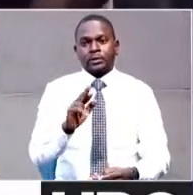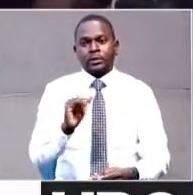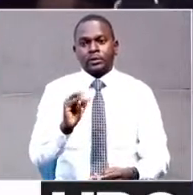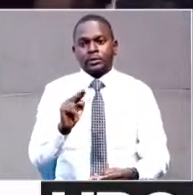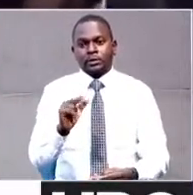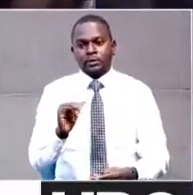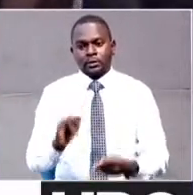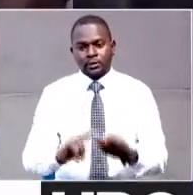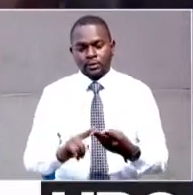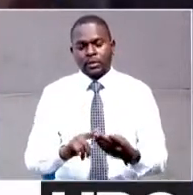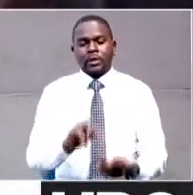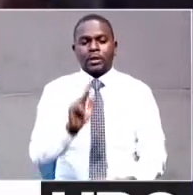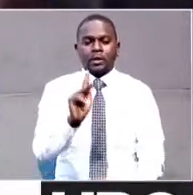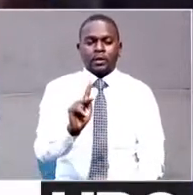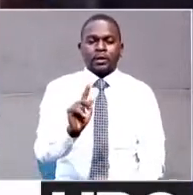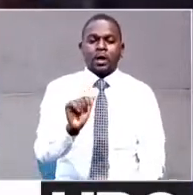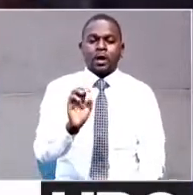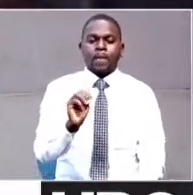road from Kamonkoli,